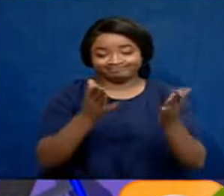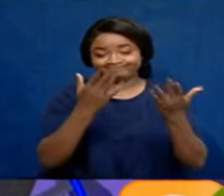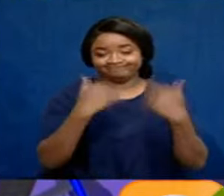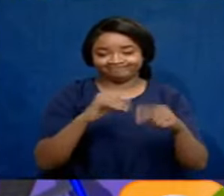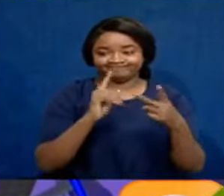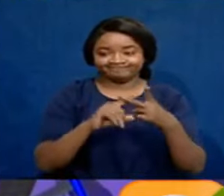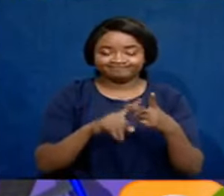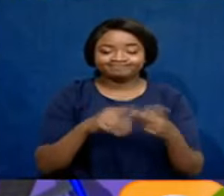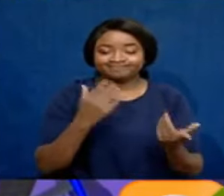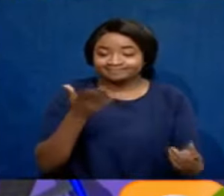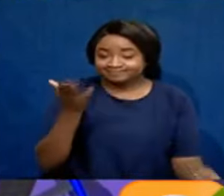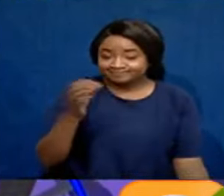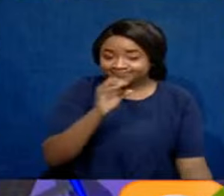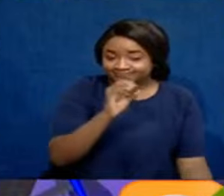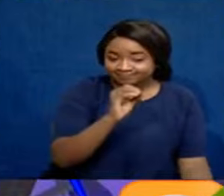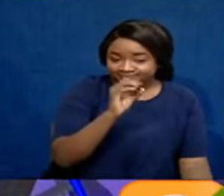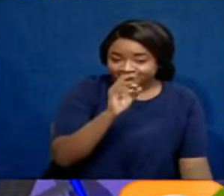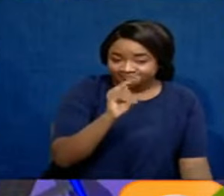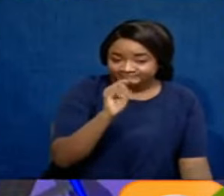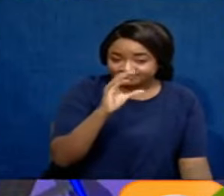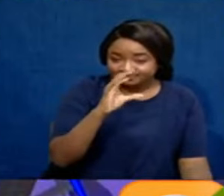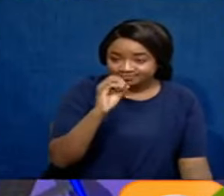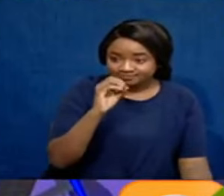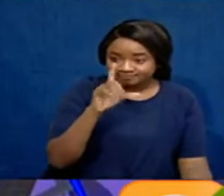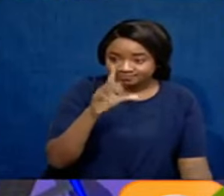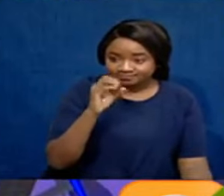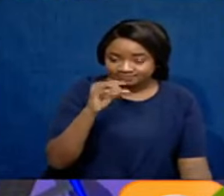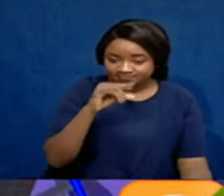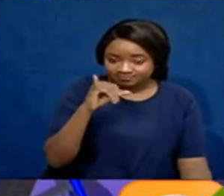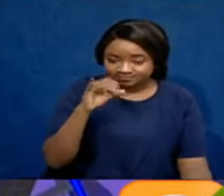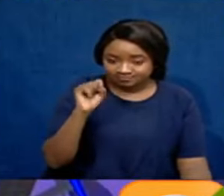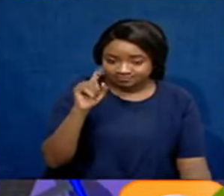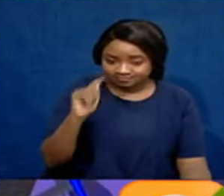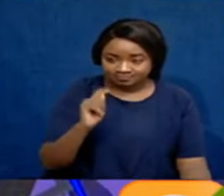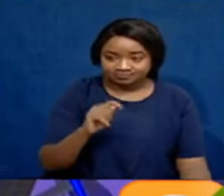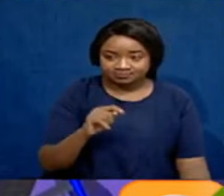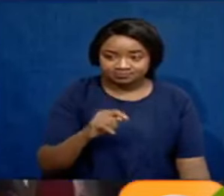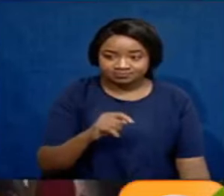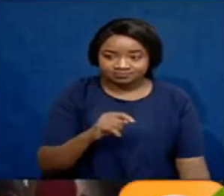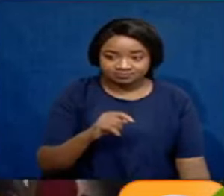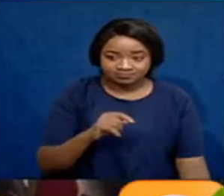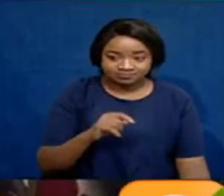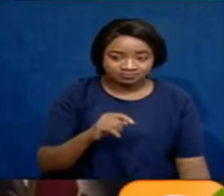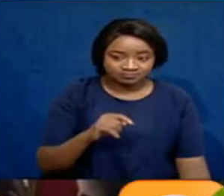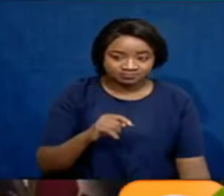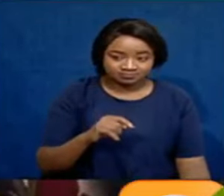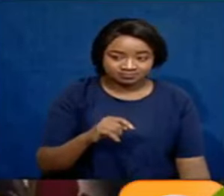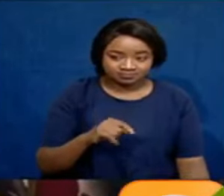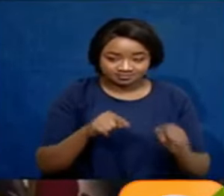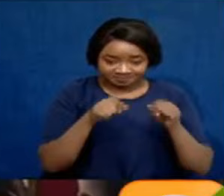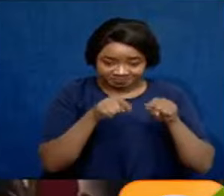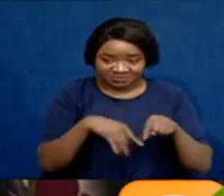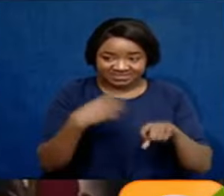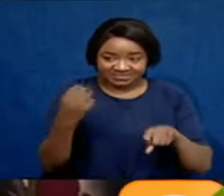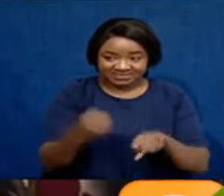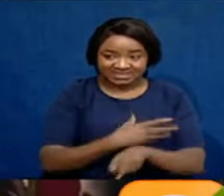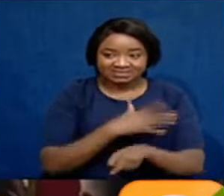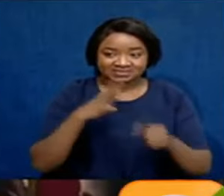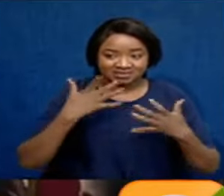at this point. Dr. Primus, this is the most common cancer, according to what I've